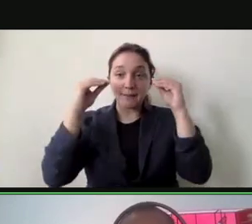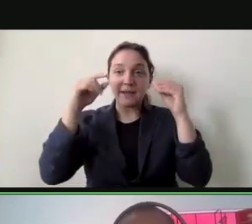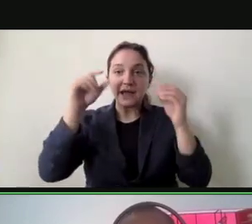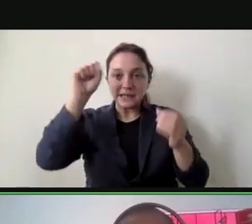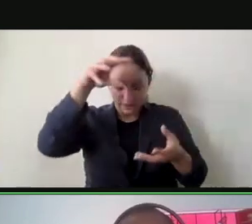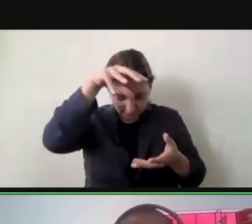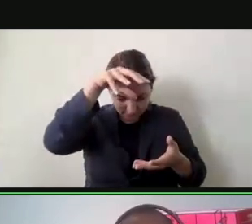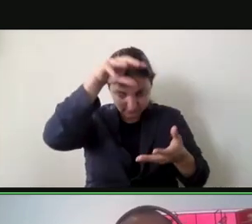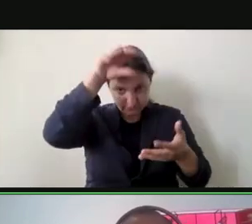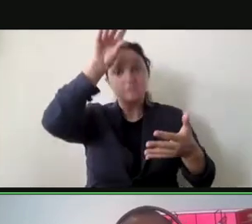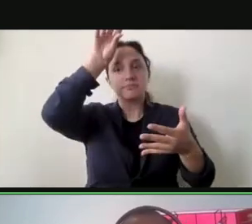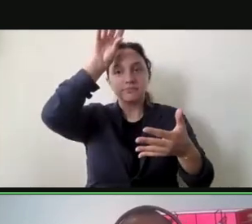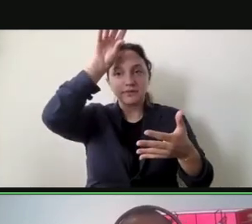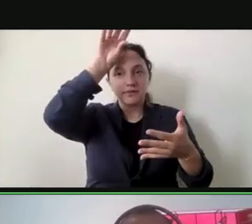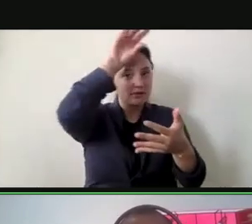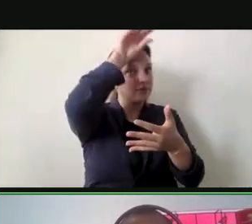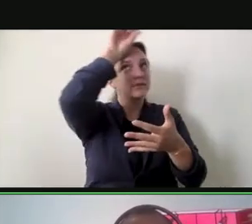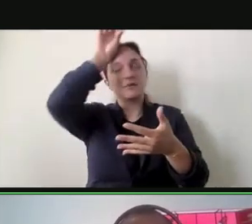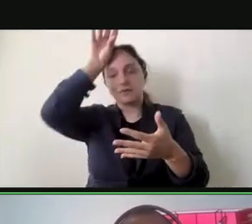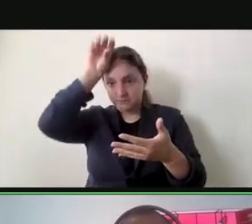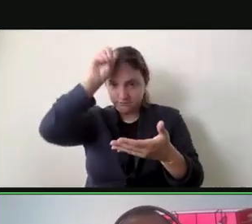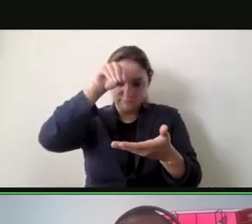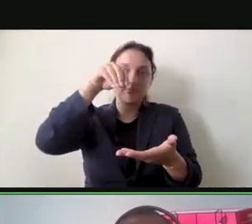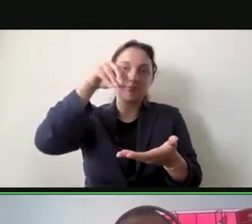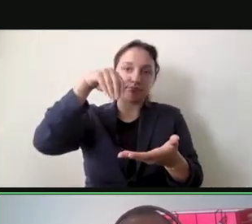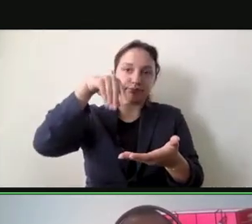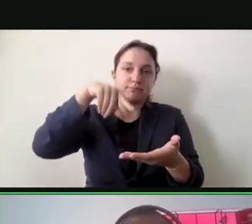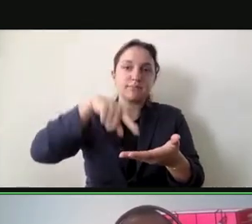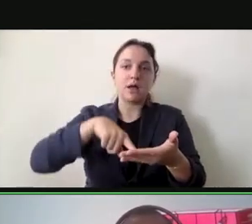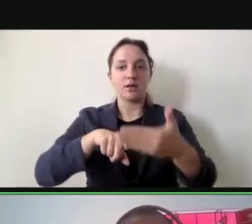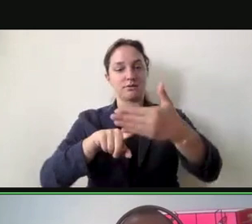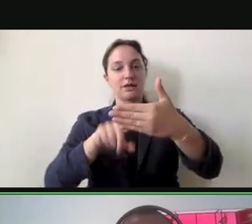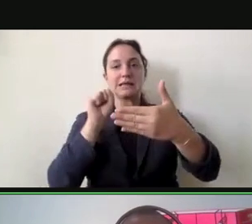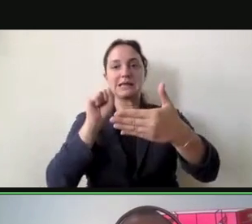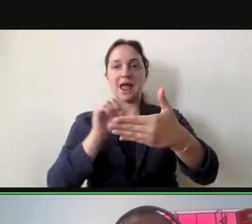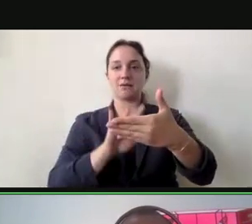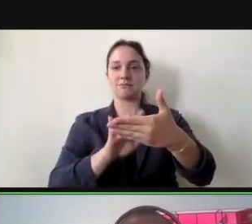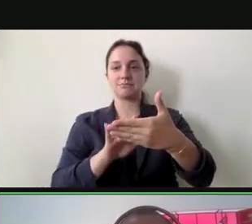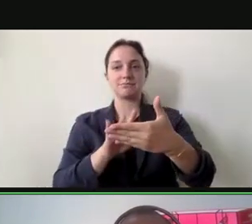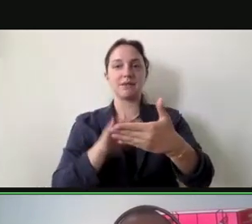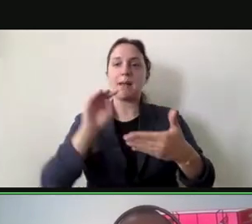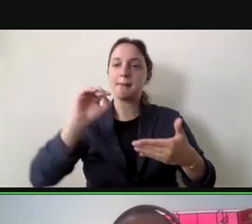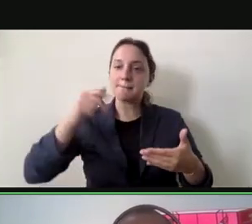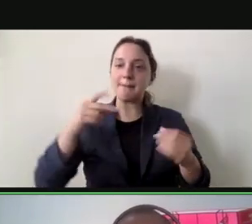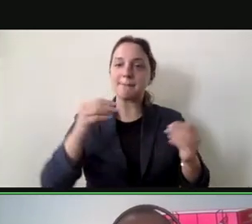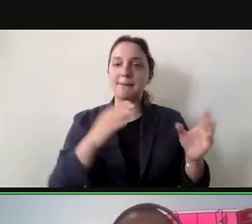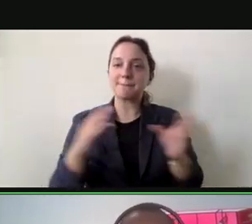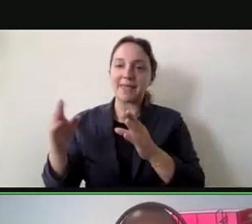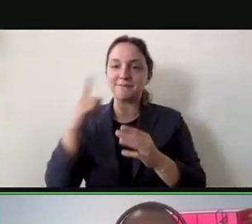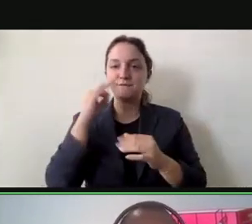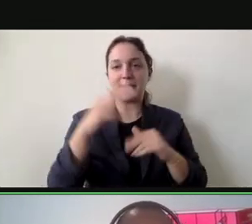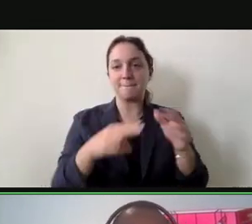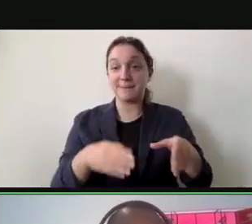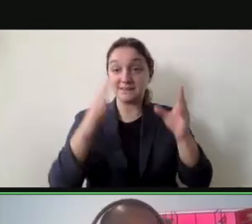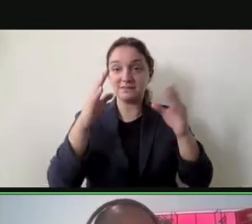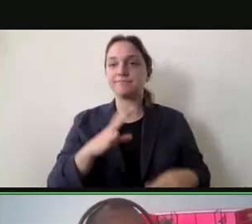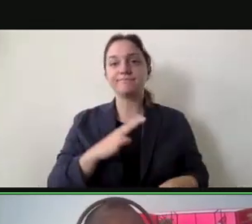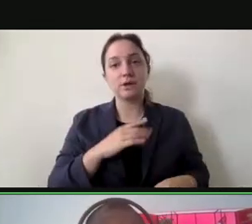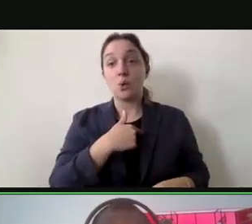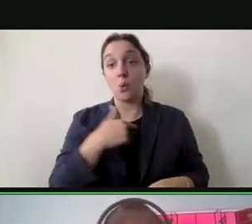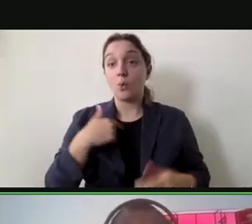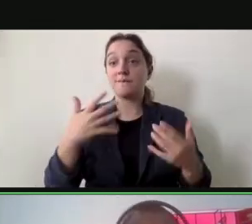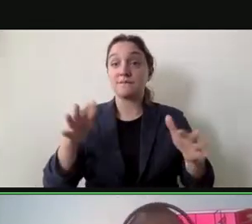3D map of the building that he's going into, that he's going to map and plan to decarbonize. And so we've trained and